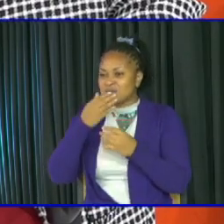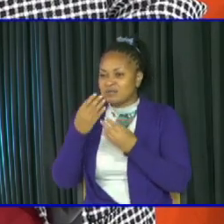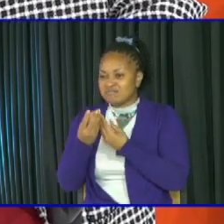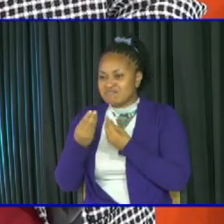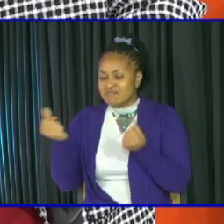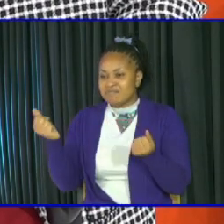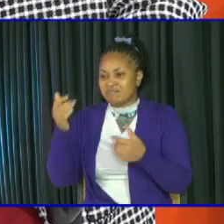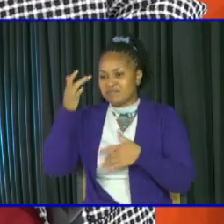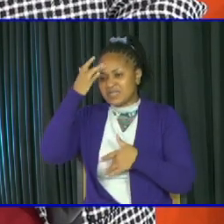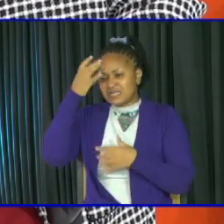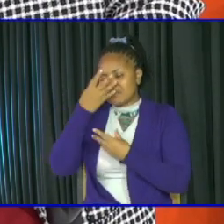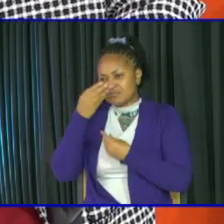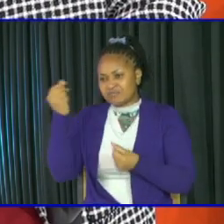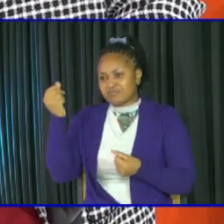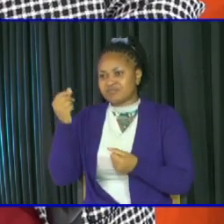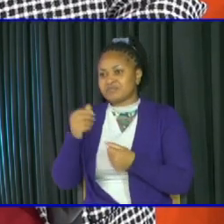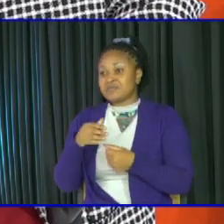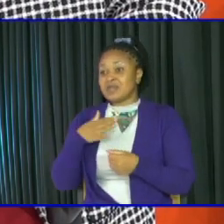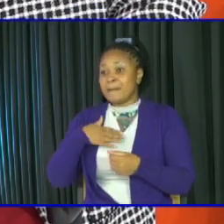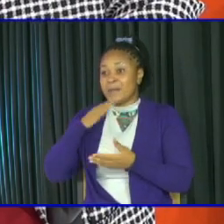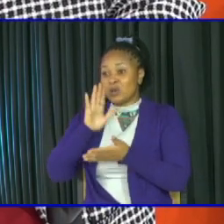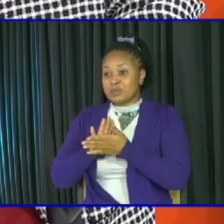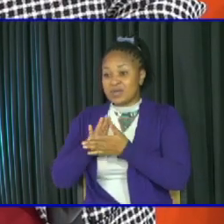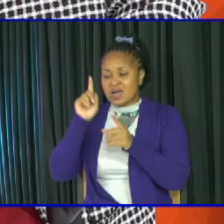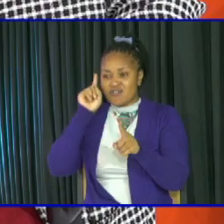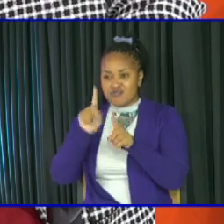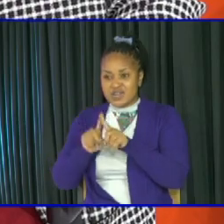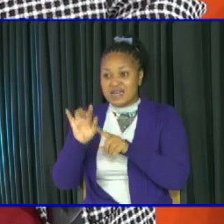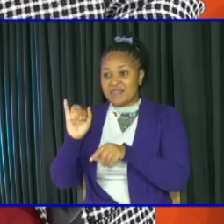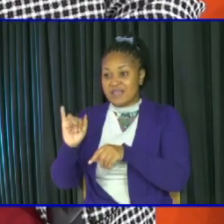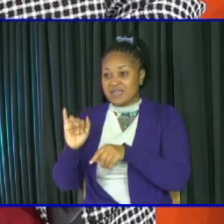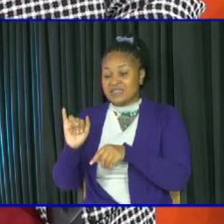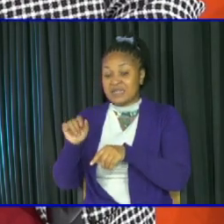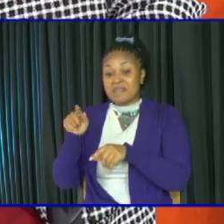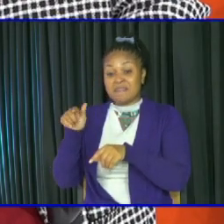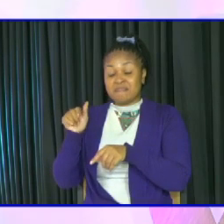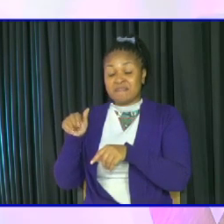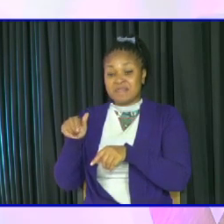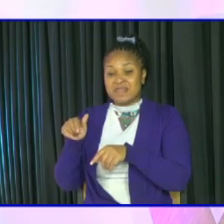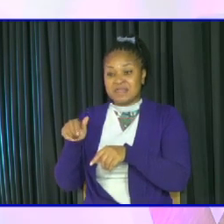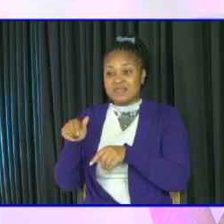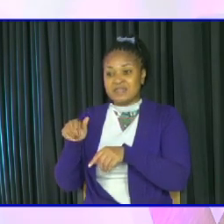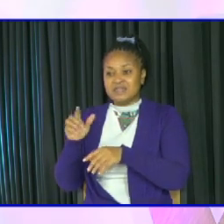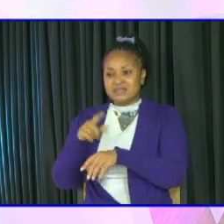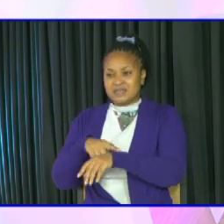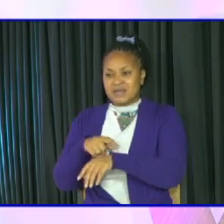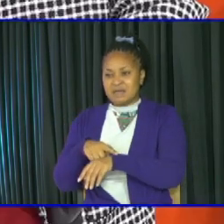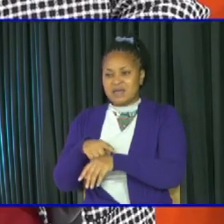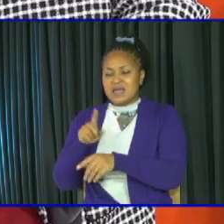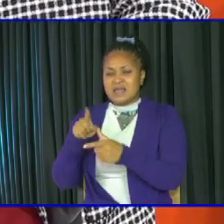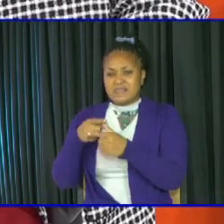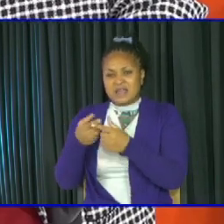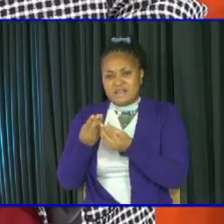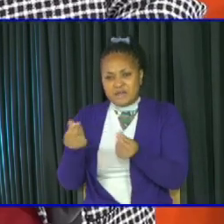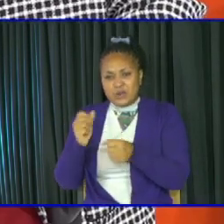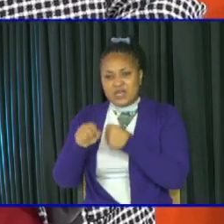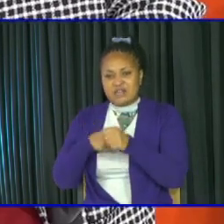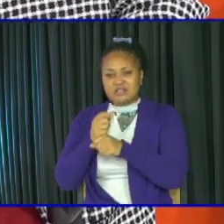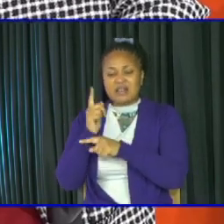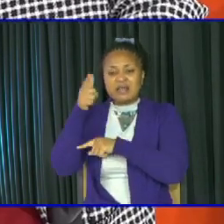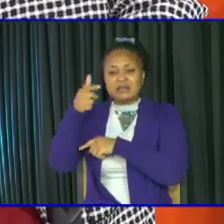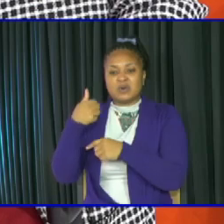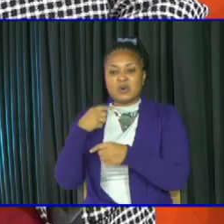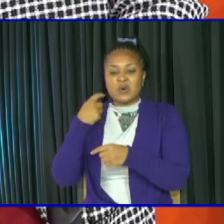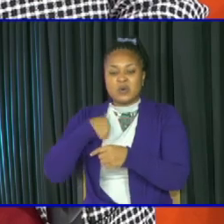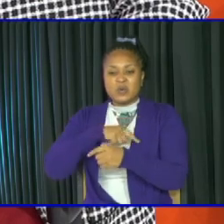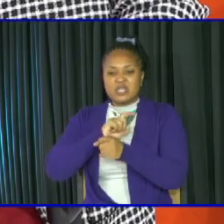a line and add up. My husband agreed with me right there at the hospital that this is it. But then a few years later, you know, we changed our minds.